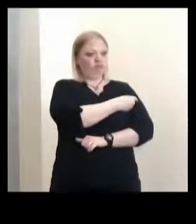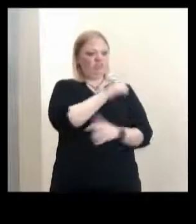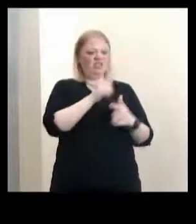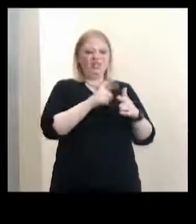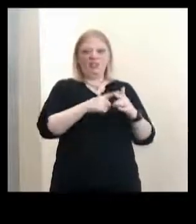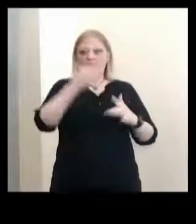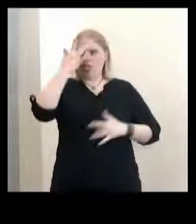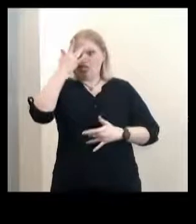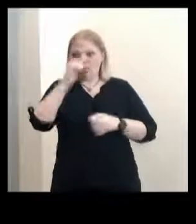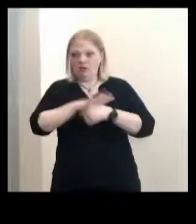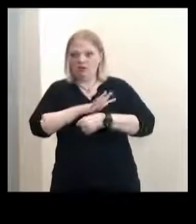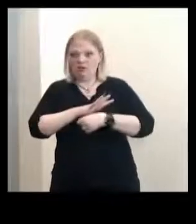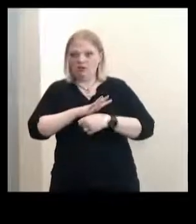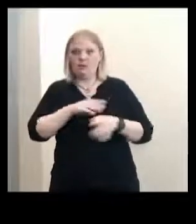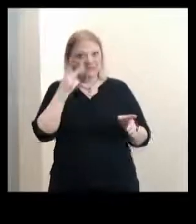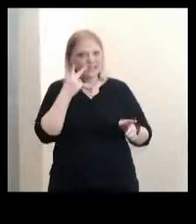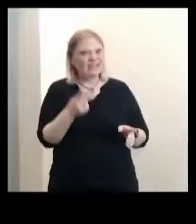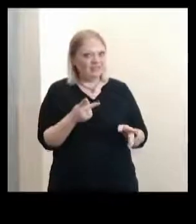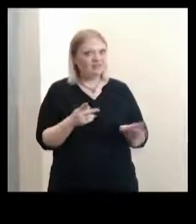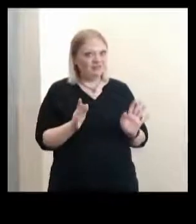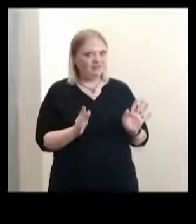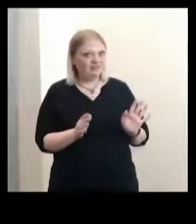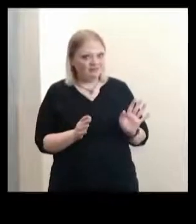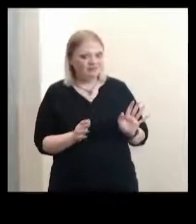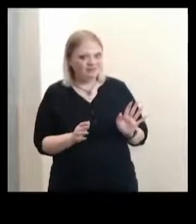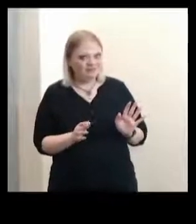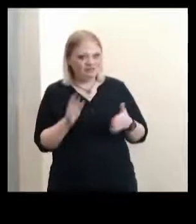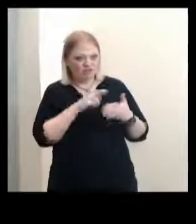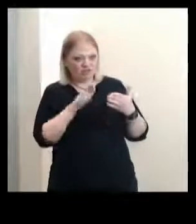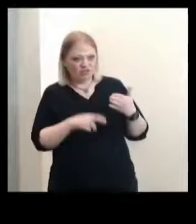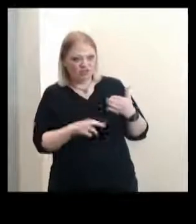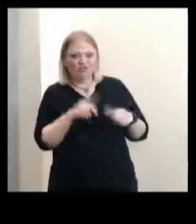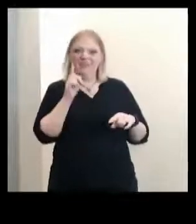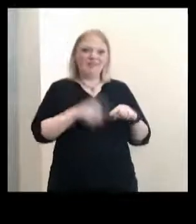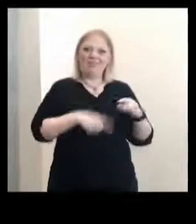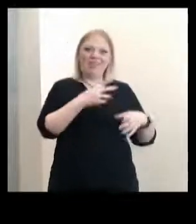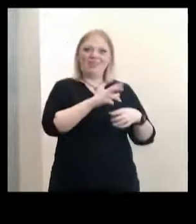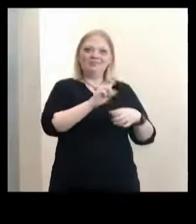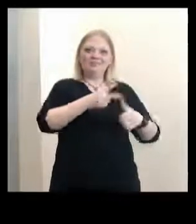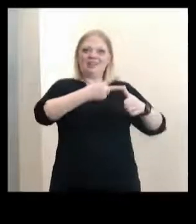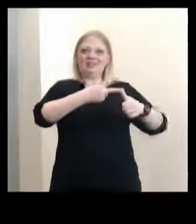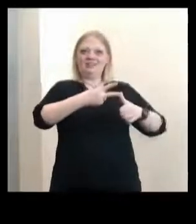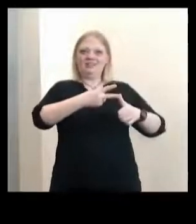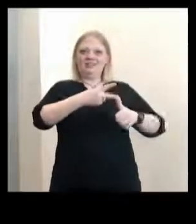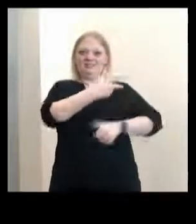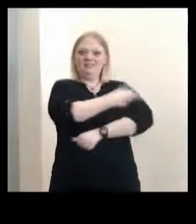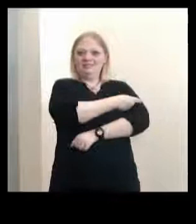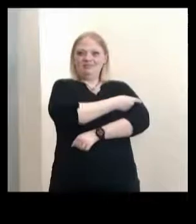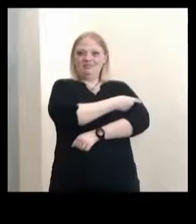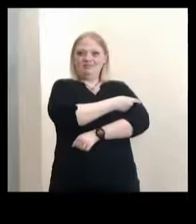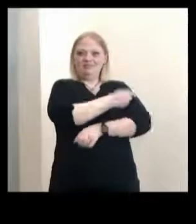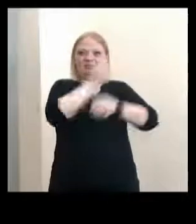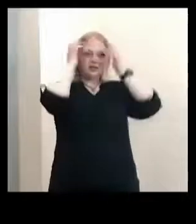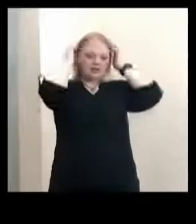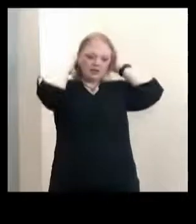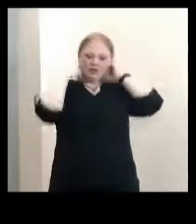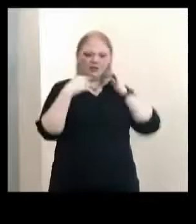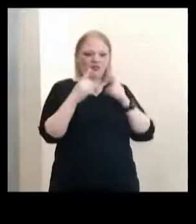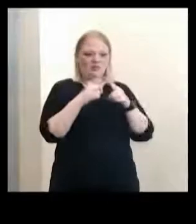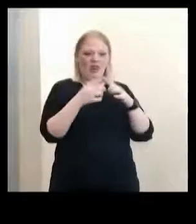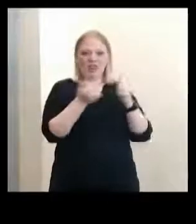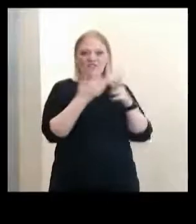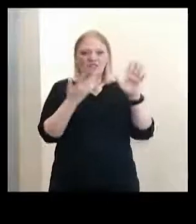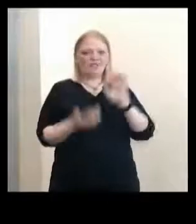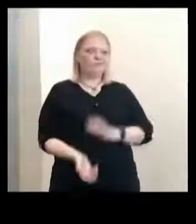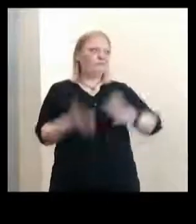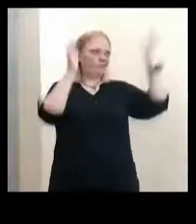COVID-19. We have seen that. And as a result, they can't get their second dose. At least their whole regimen is thrown off. So just